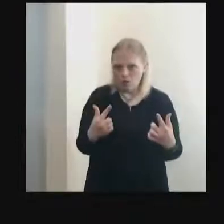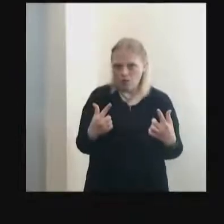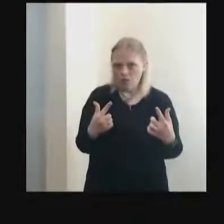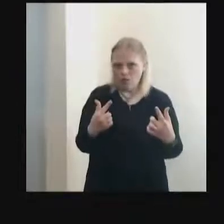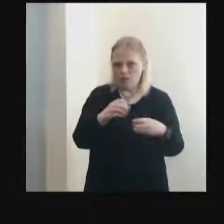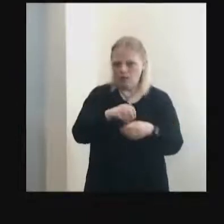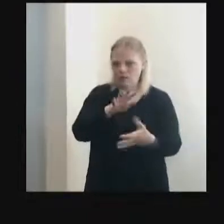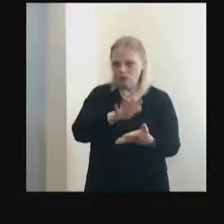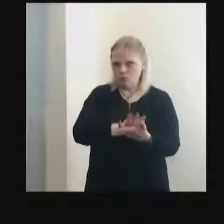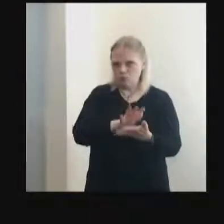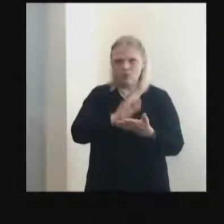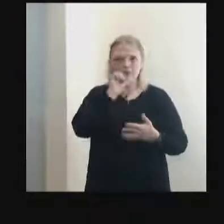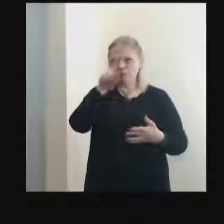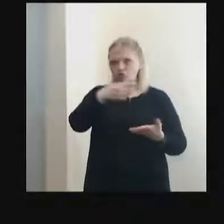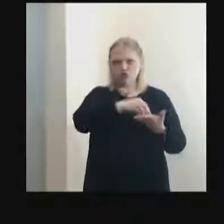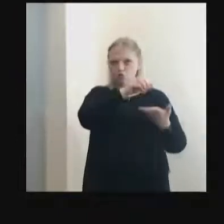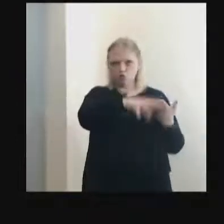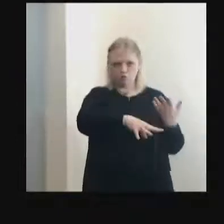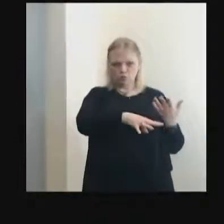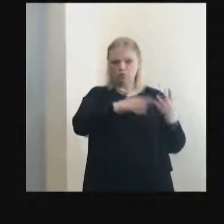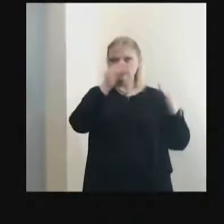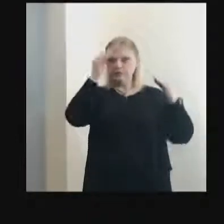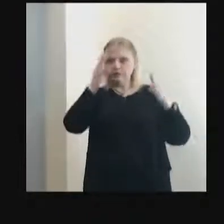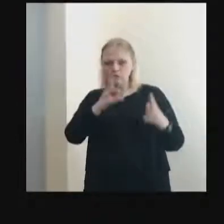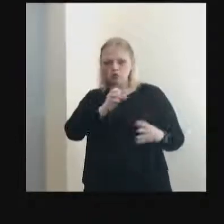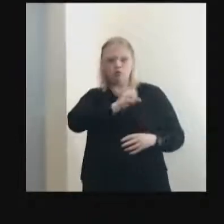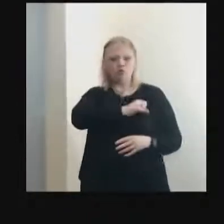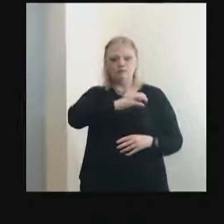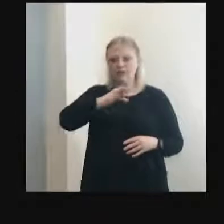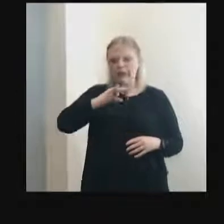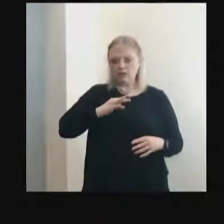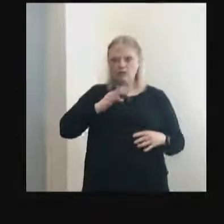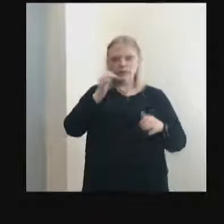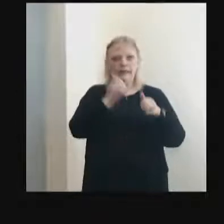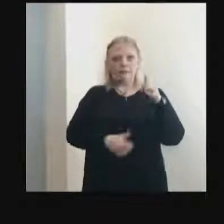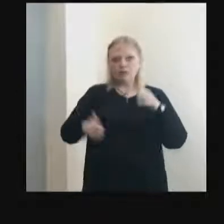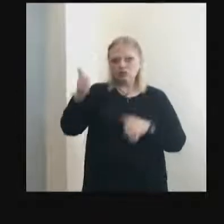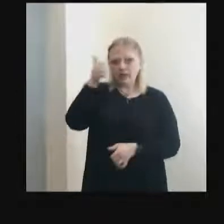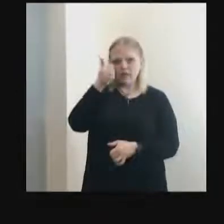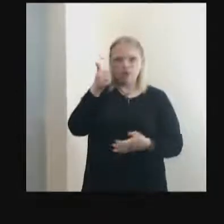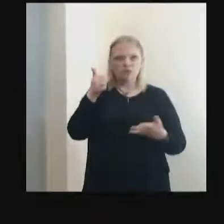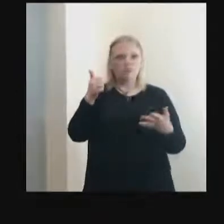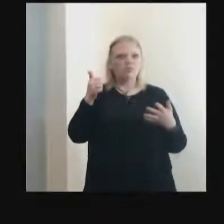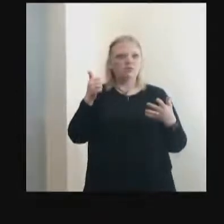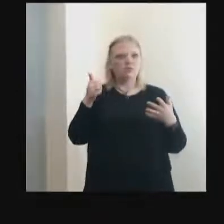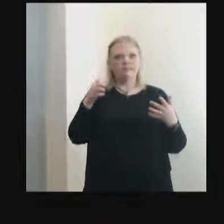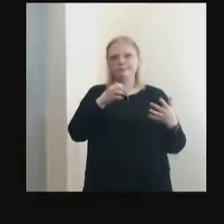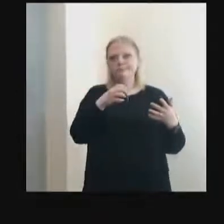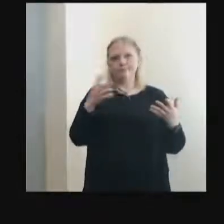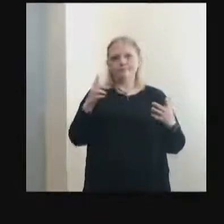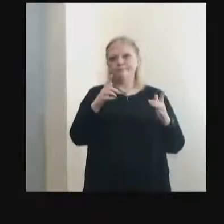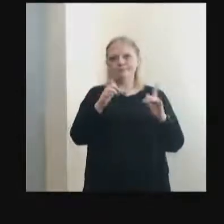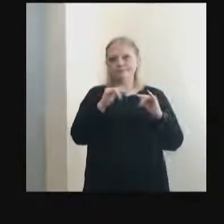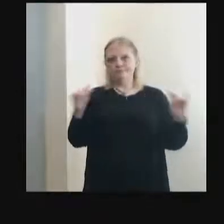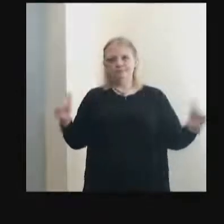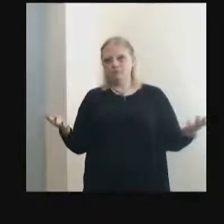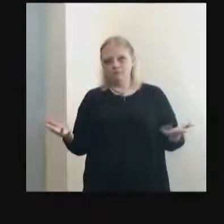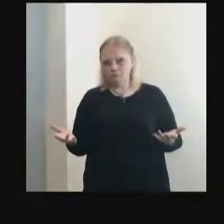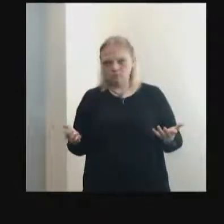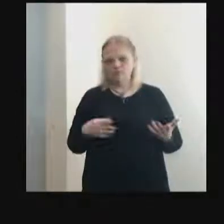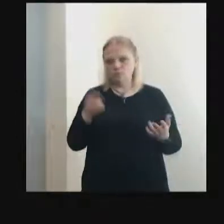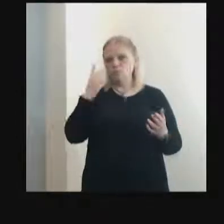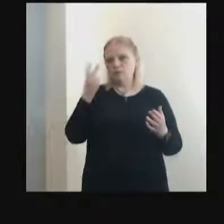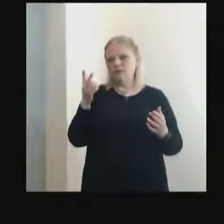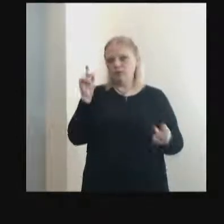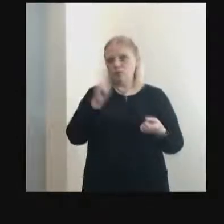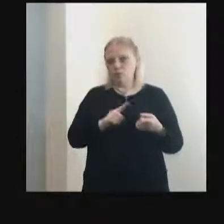not just students, but teachers, faculty, of other and administrators and other staff. So we have seen a drop, and